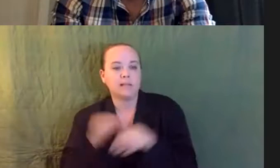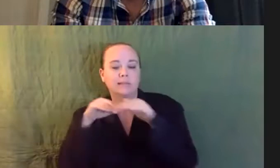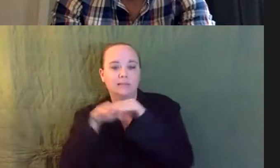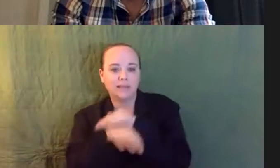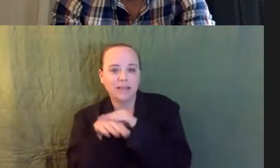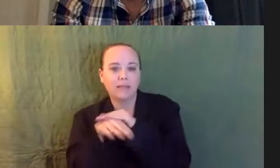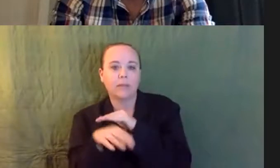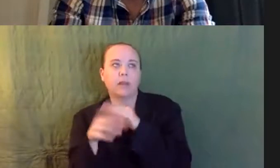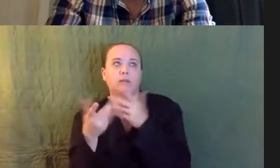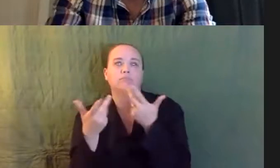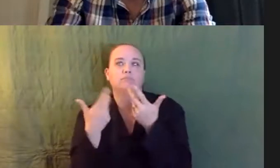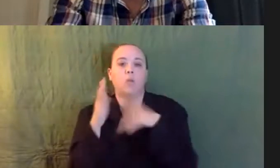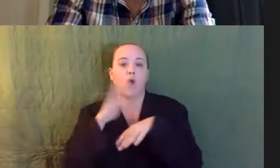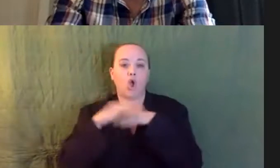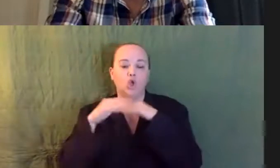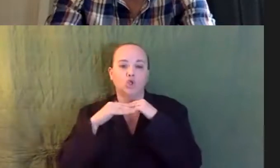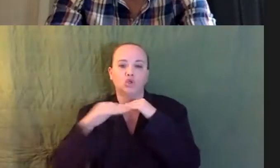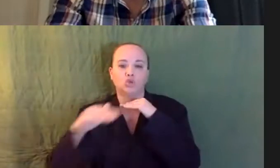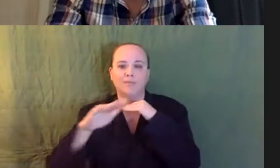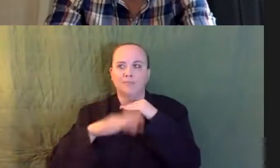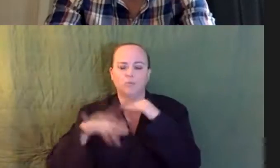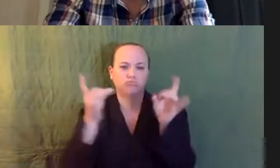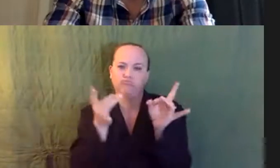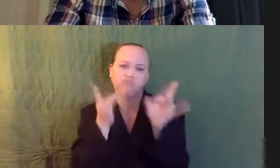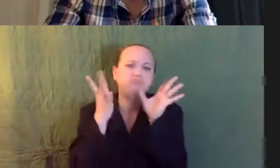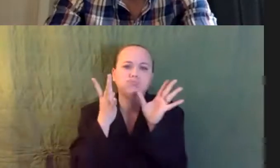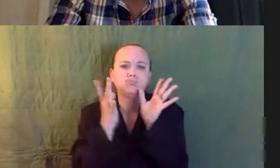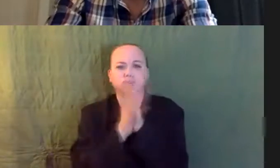accessibility on the street level is atrocious.